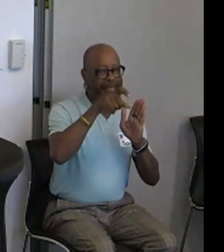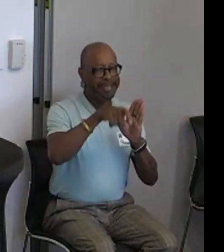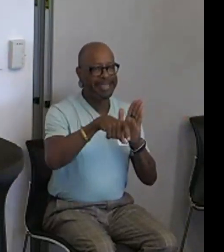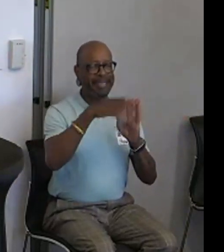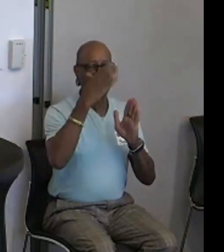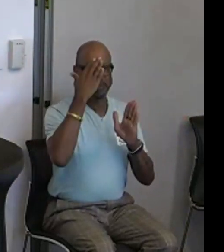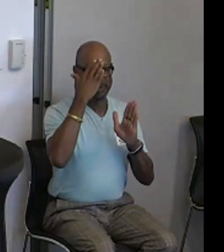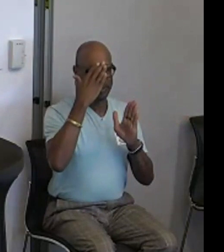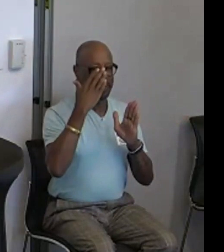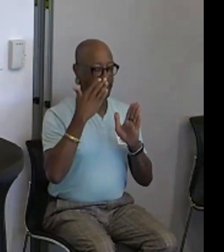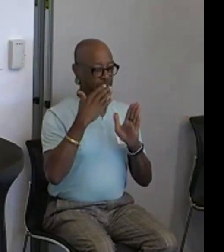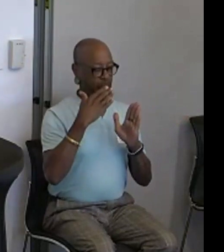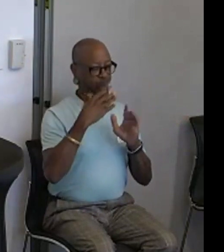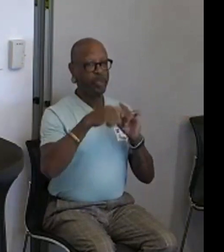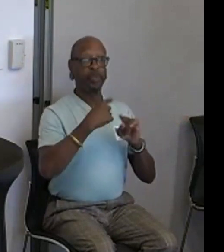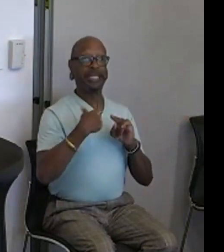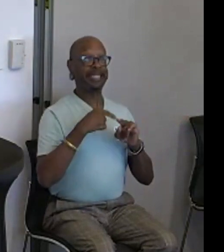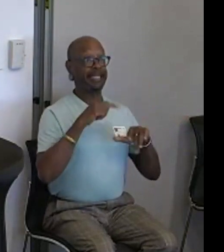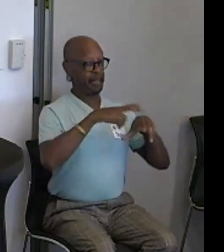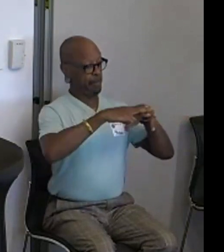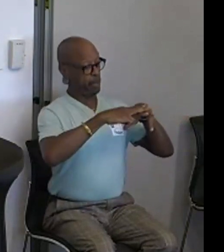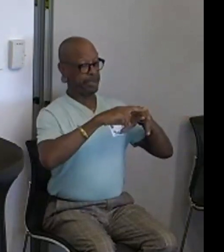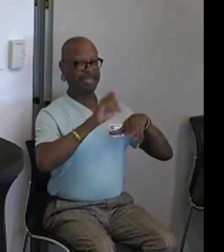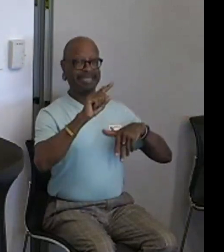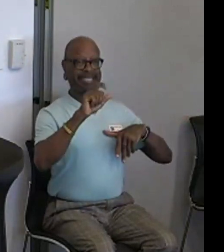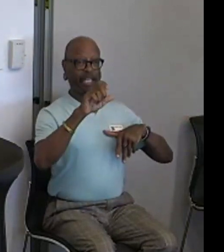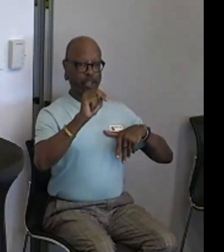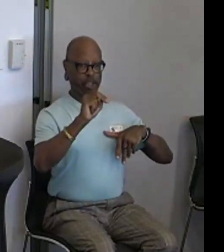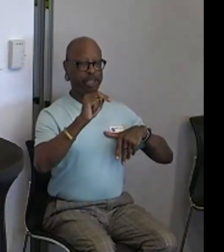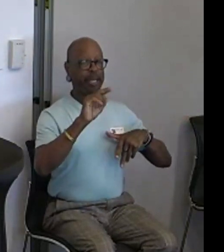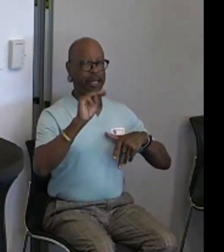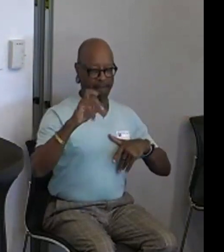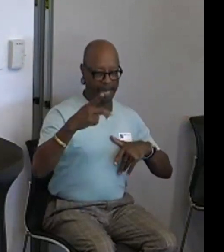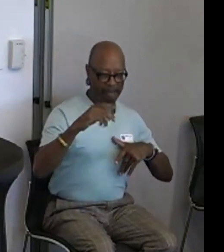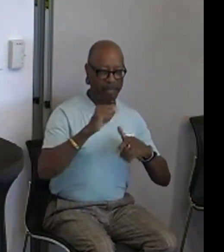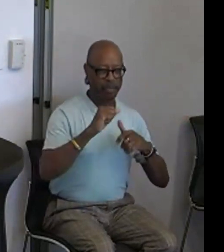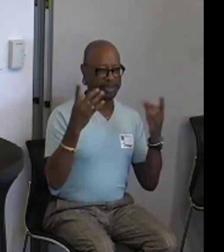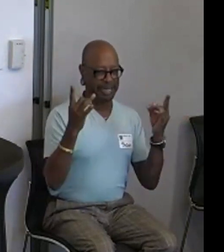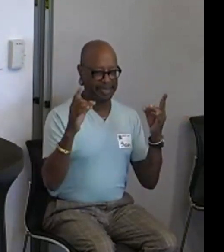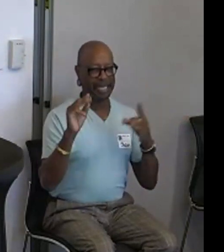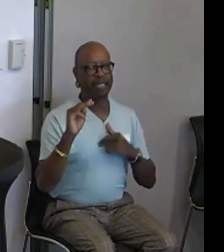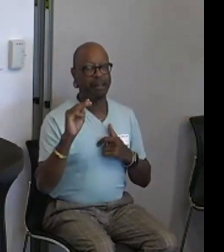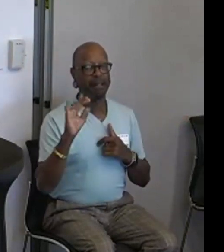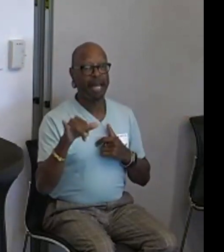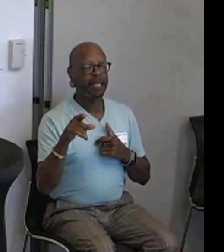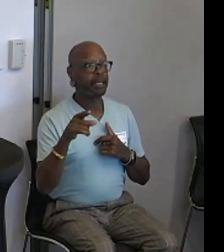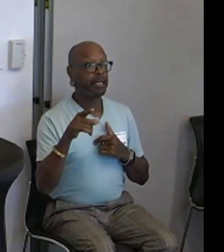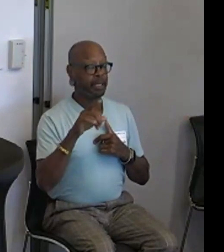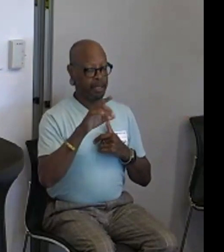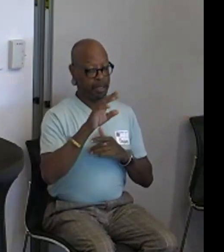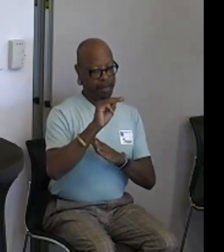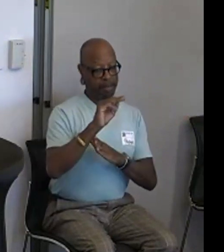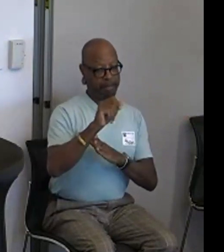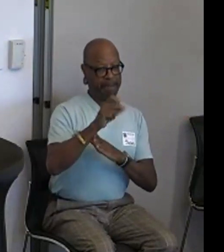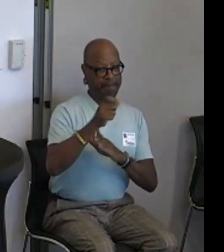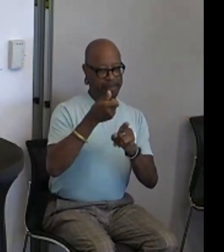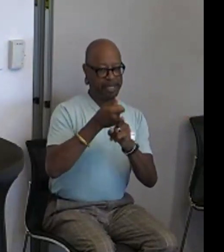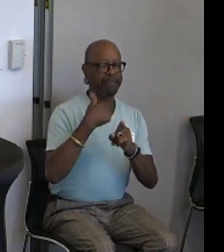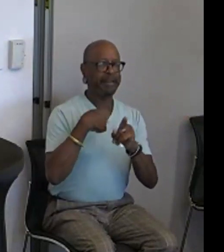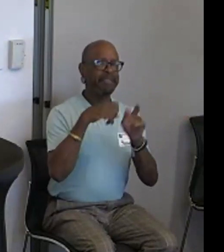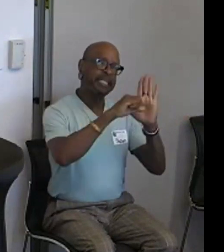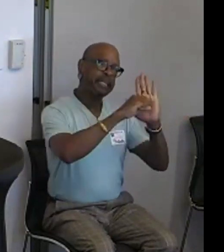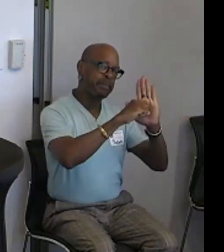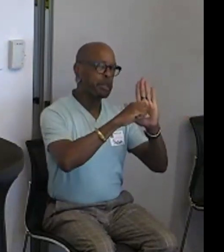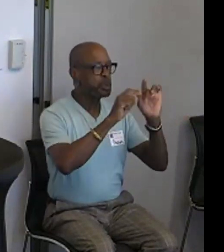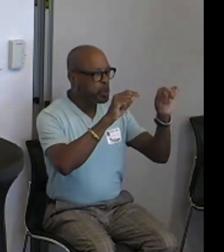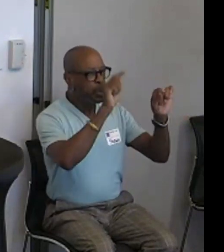know, when we did the BART station maps, right, with audio tactile techniques, the BART station maps have all these symbols. You know,